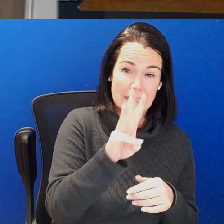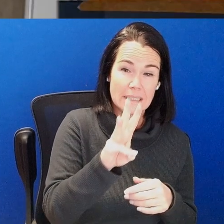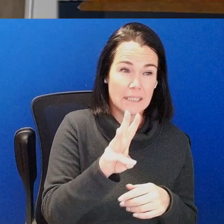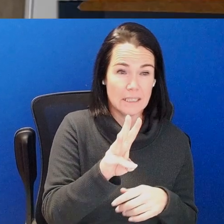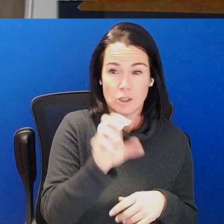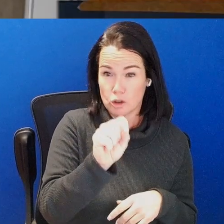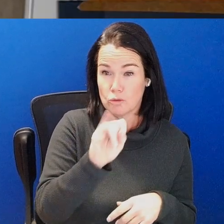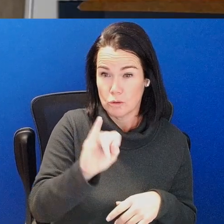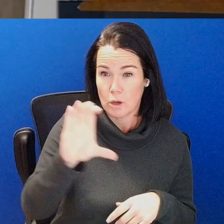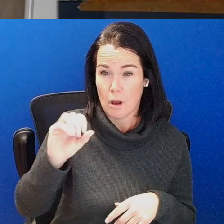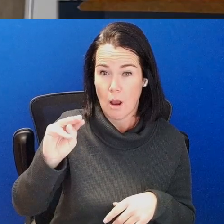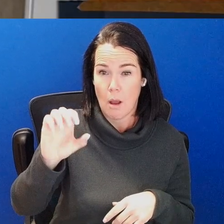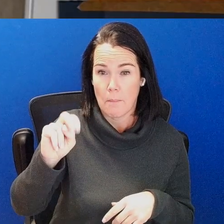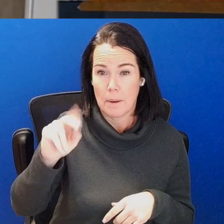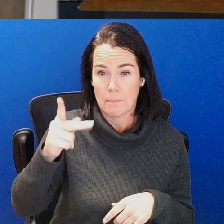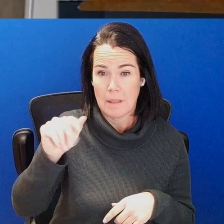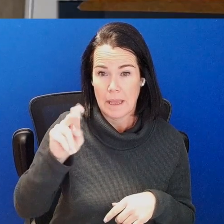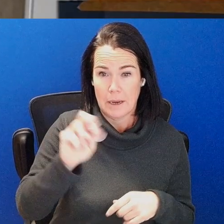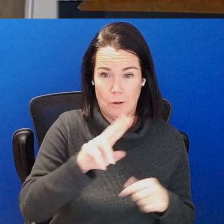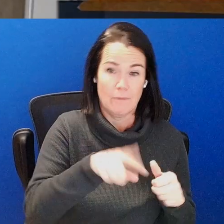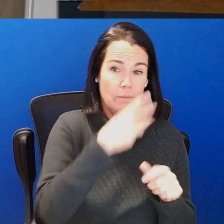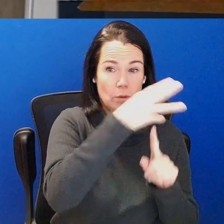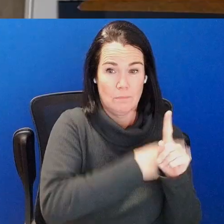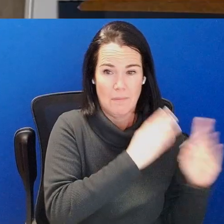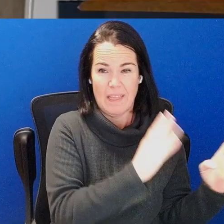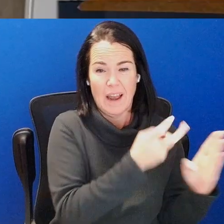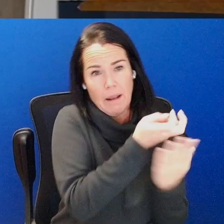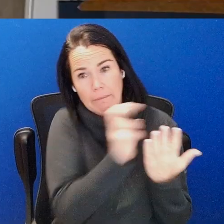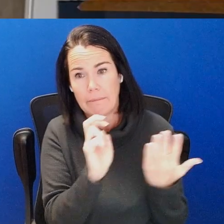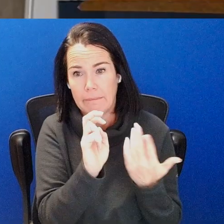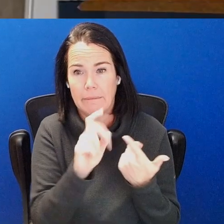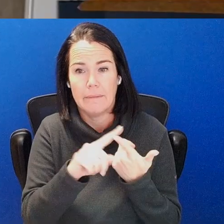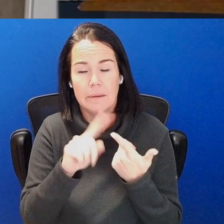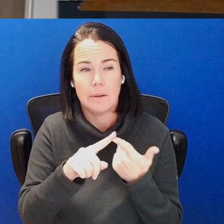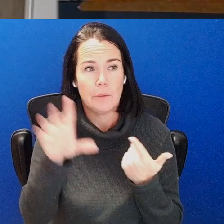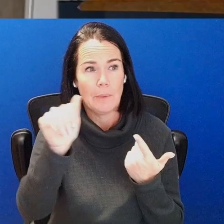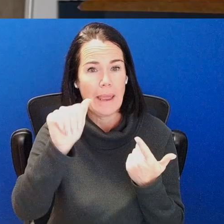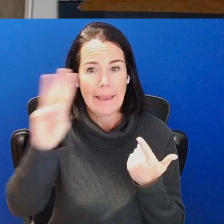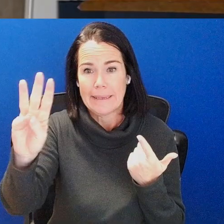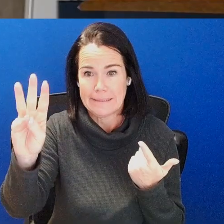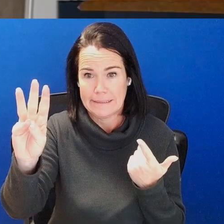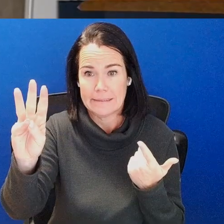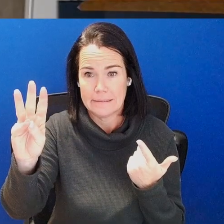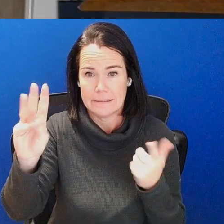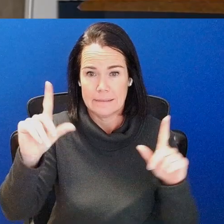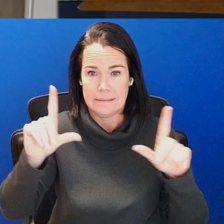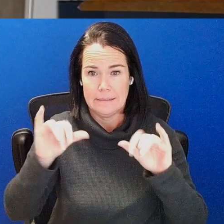Sterling ink common planner for the first 6 months. And then I tried an A6,